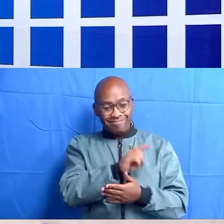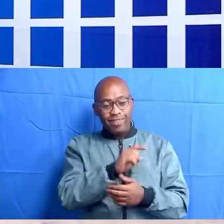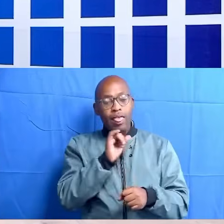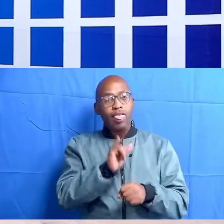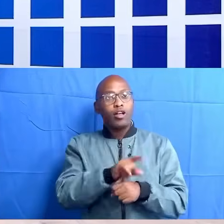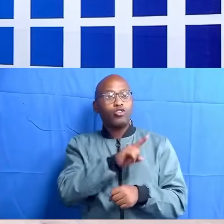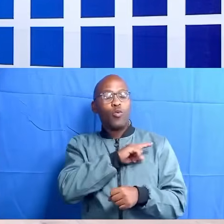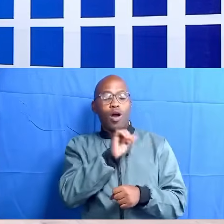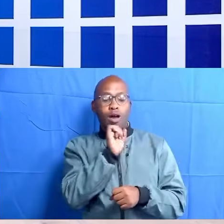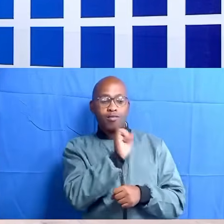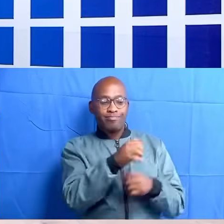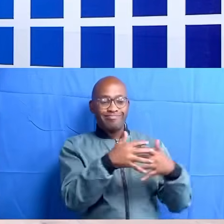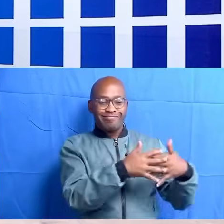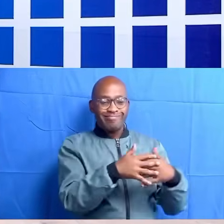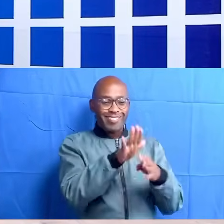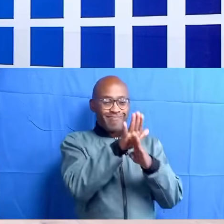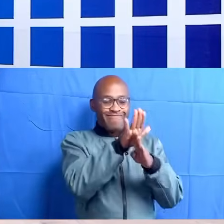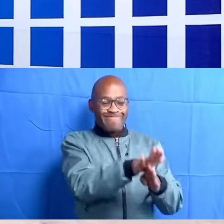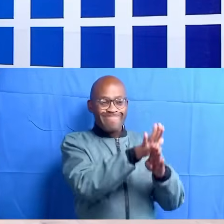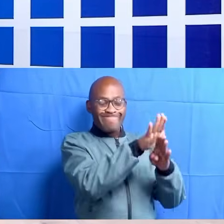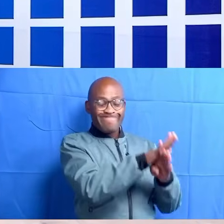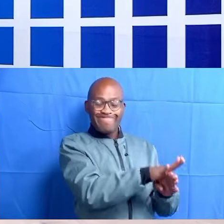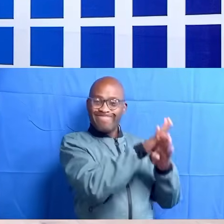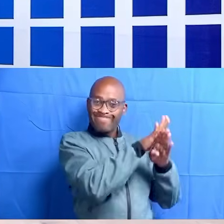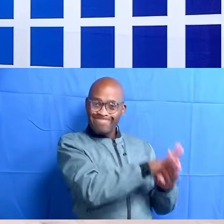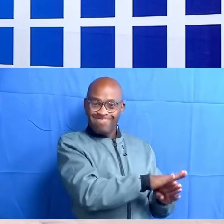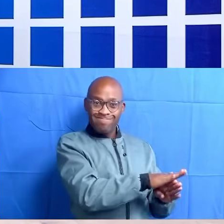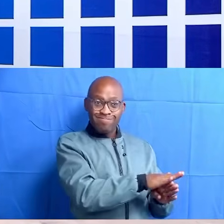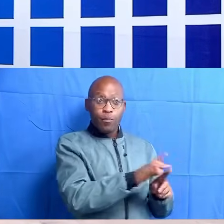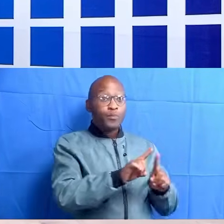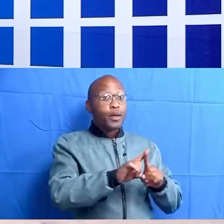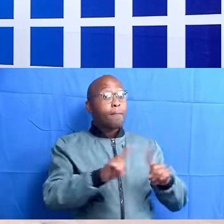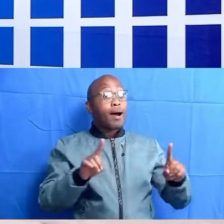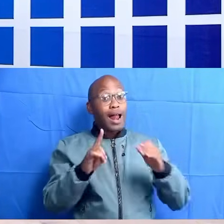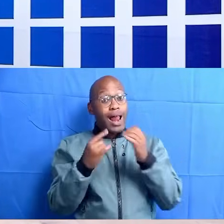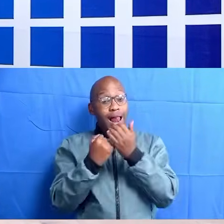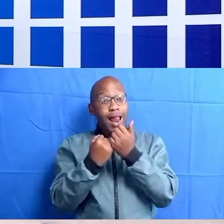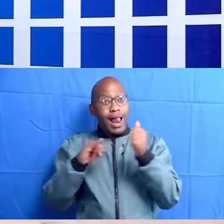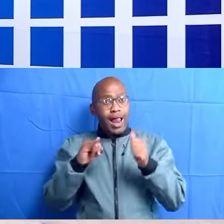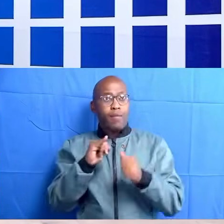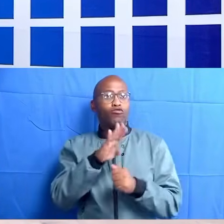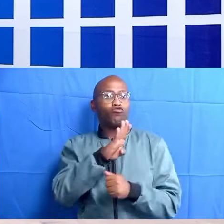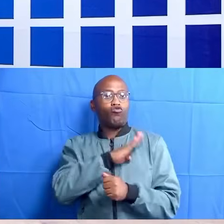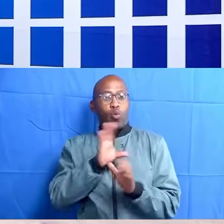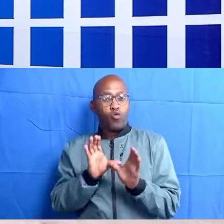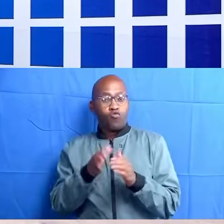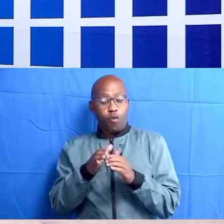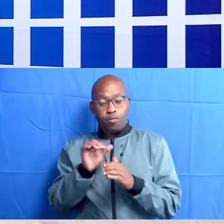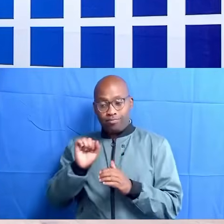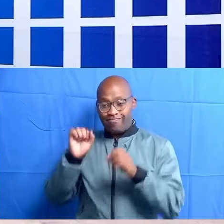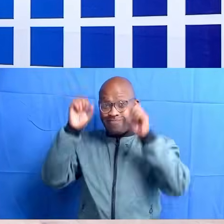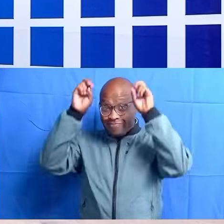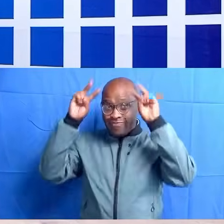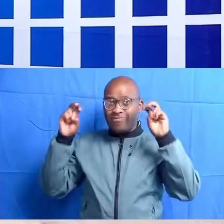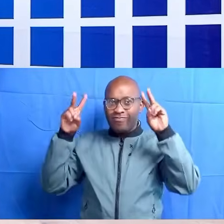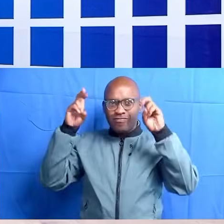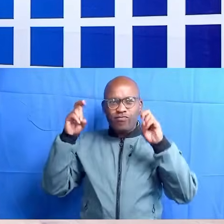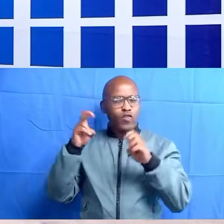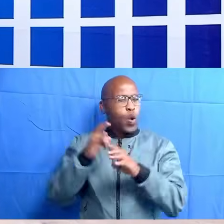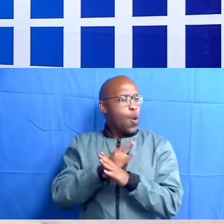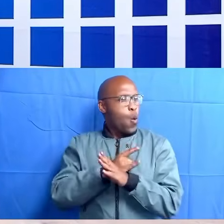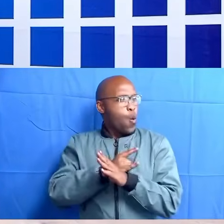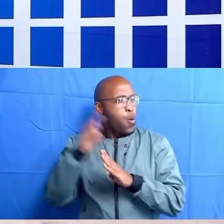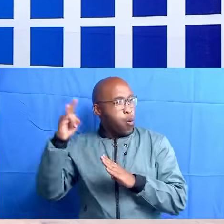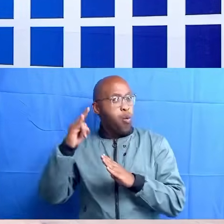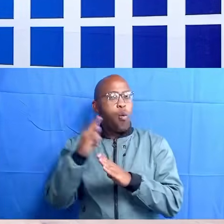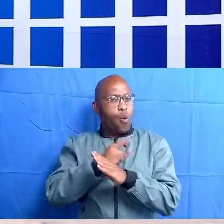were ineffective, while on the other hand, the guerrilla tactics and Tet offensive were very effective